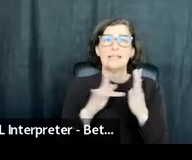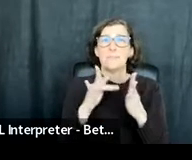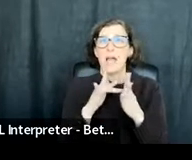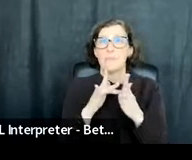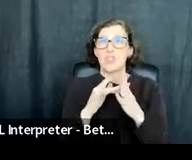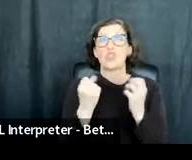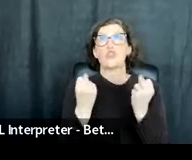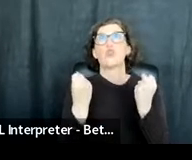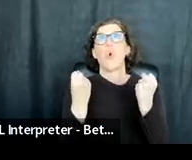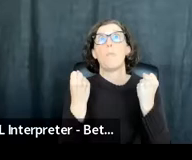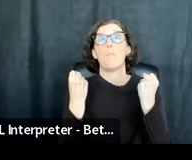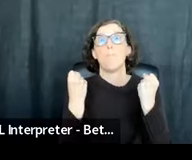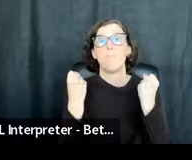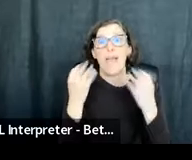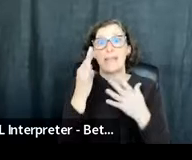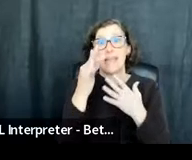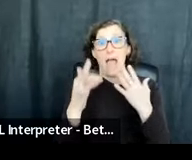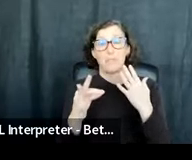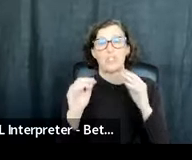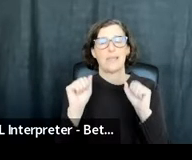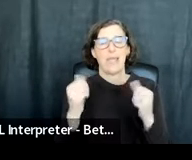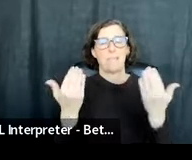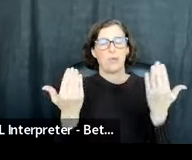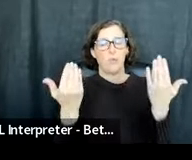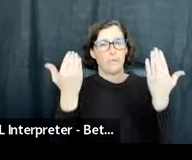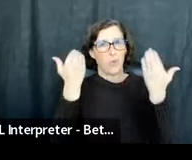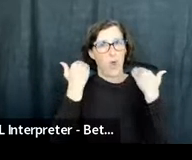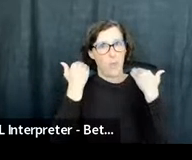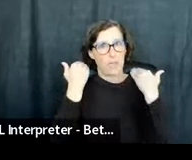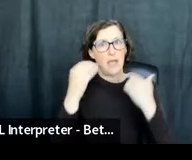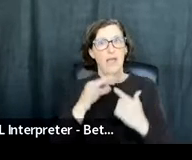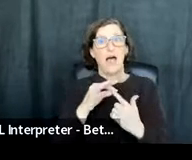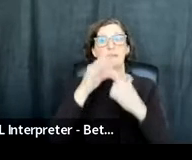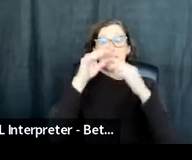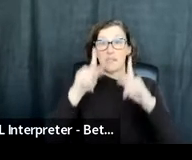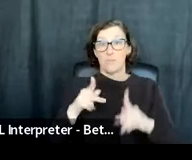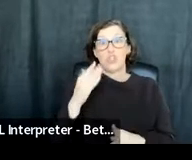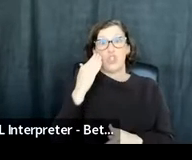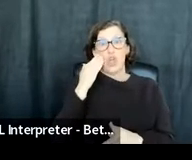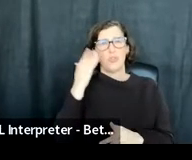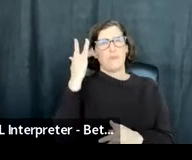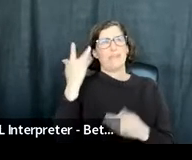can be overwhelming for somebody unless they truly know from already using this equipment